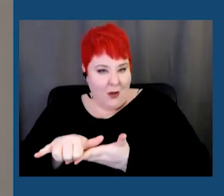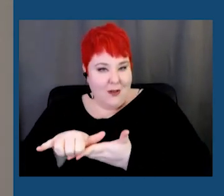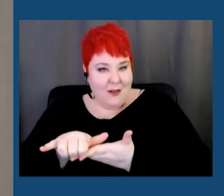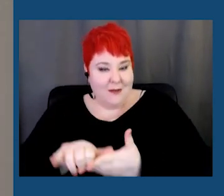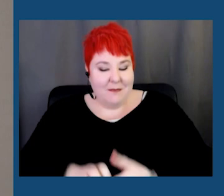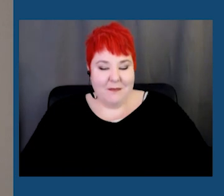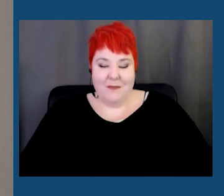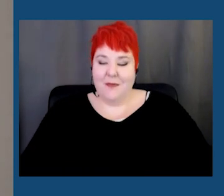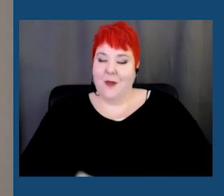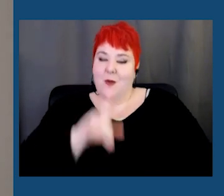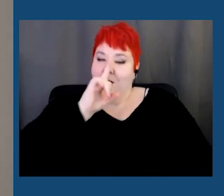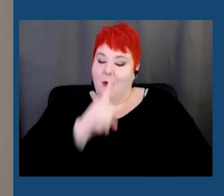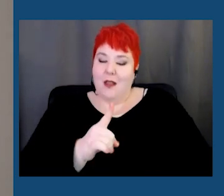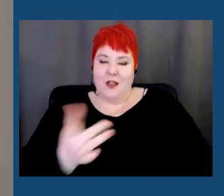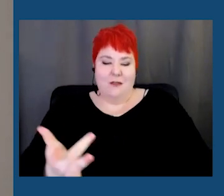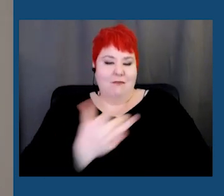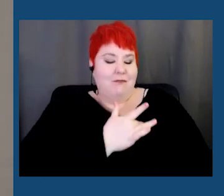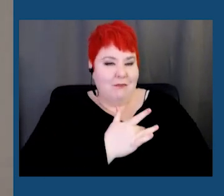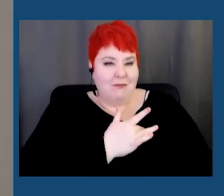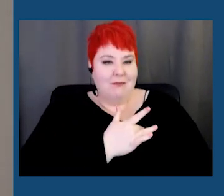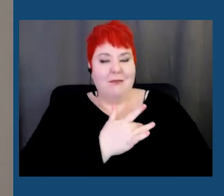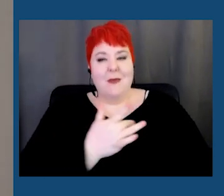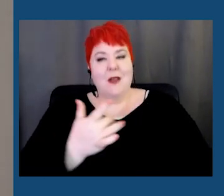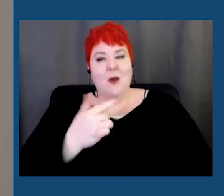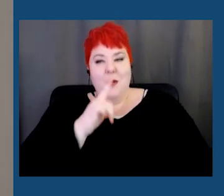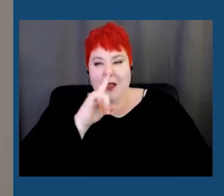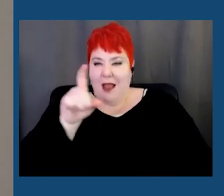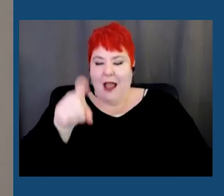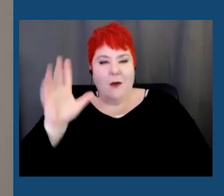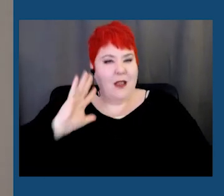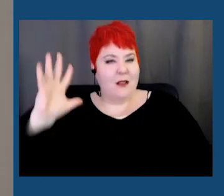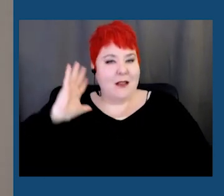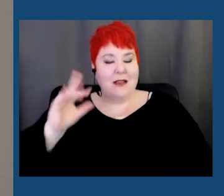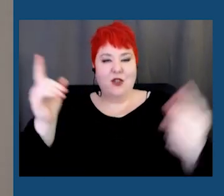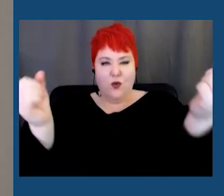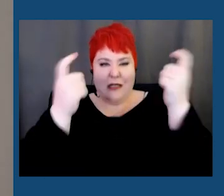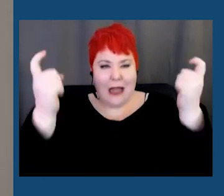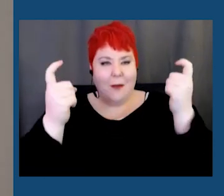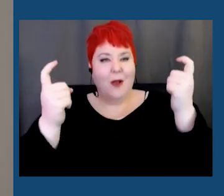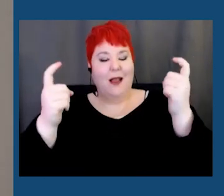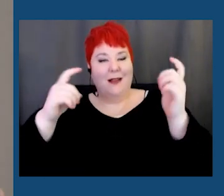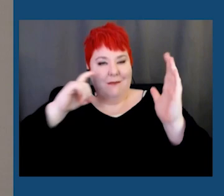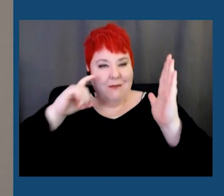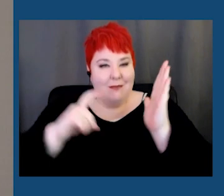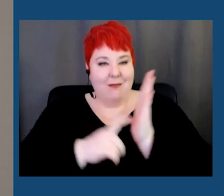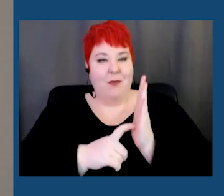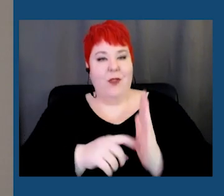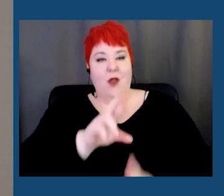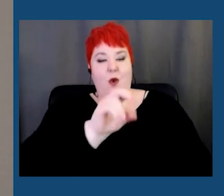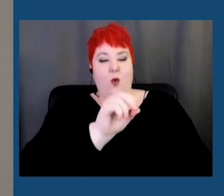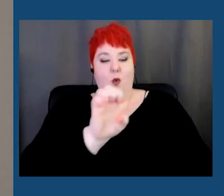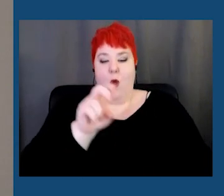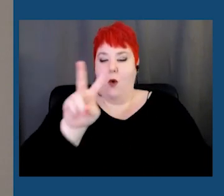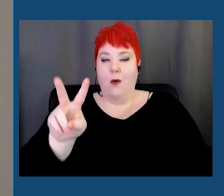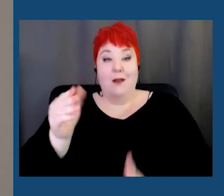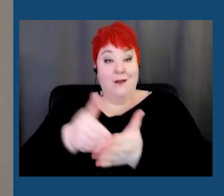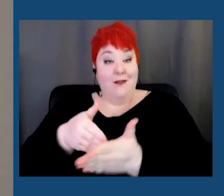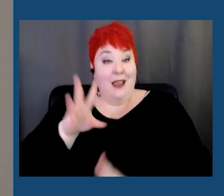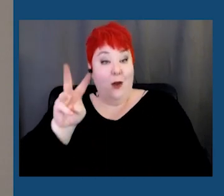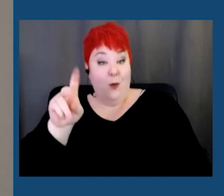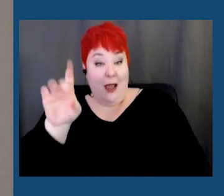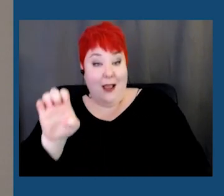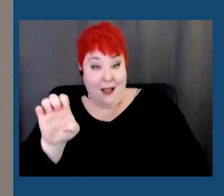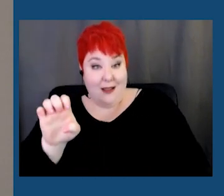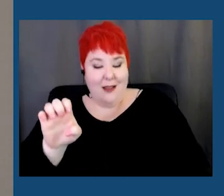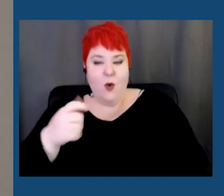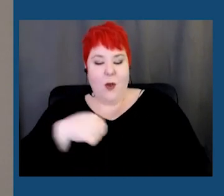really heartbreaking is that we used to celebrate and acknowledge the anniversary of Roe v. Wade, gather here